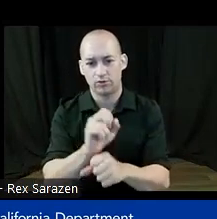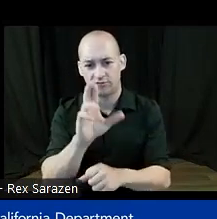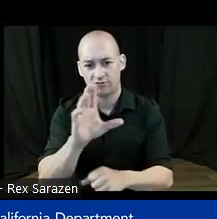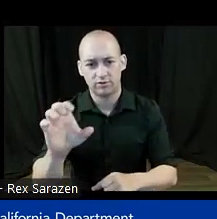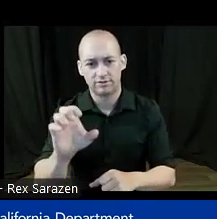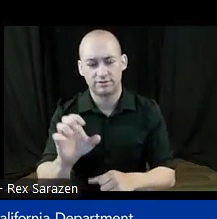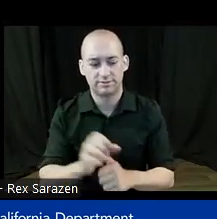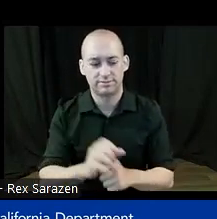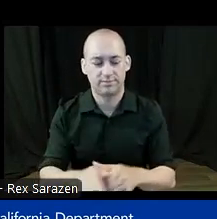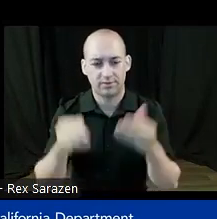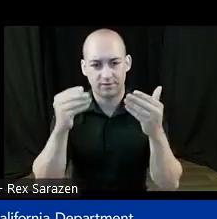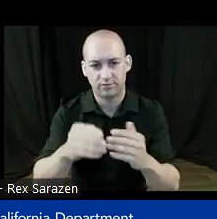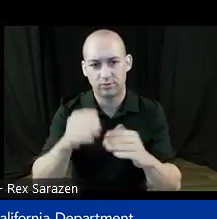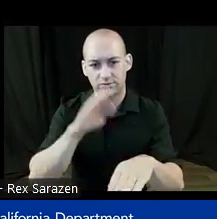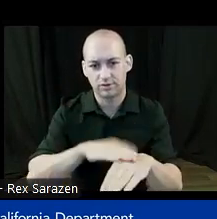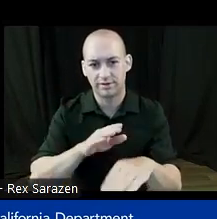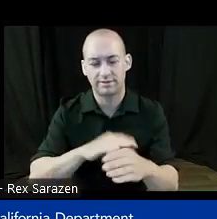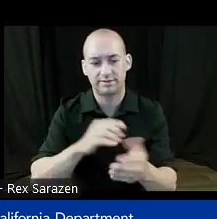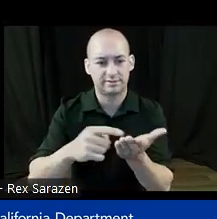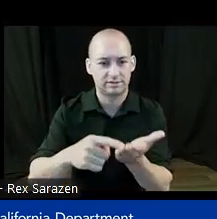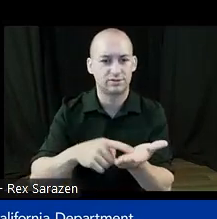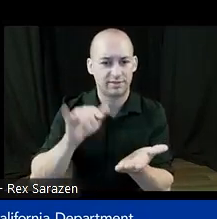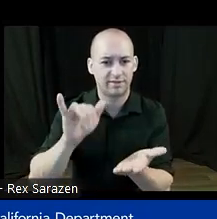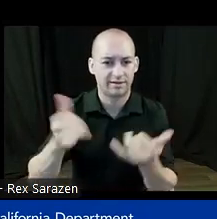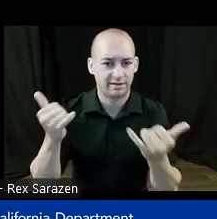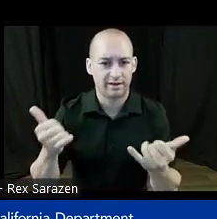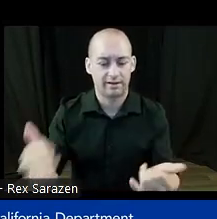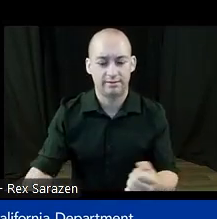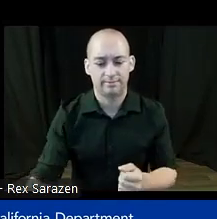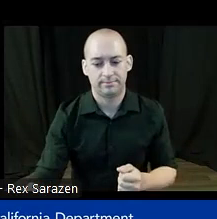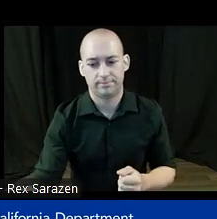the focus of our discussion today. Next slide, please.